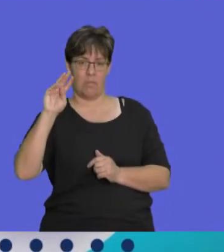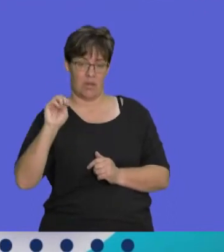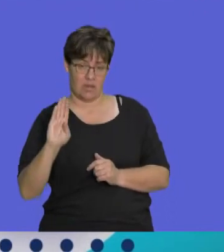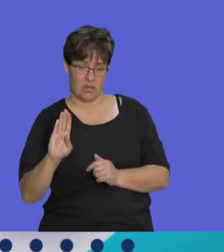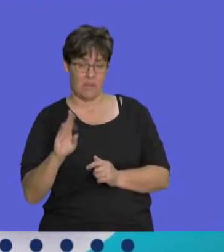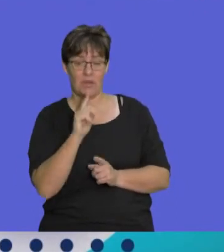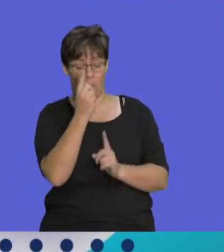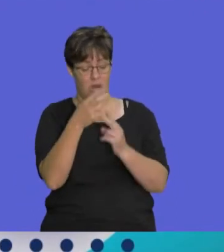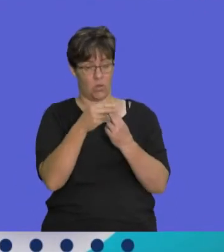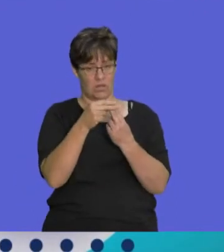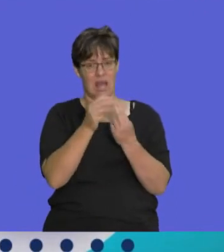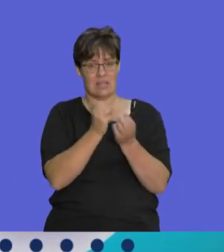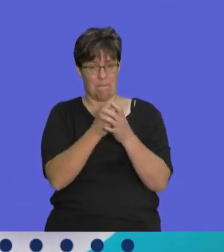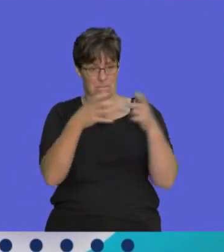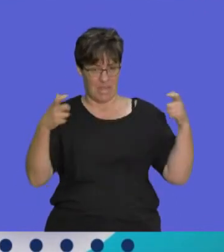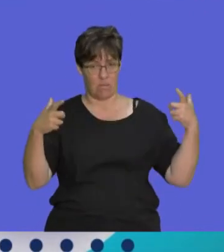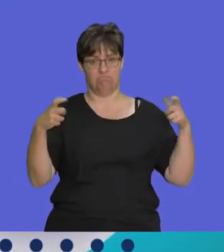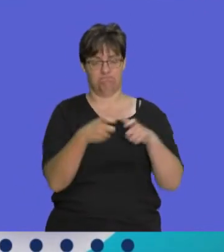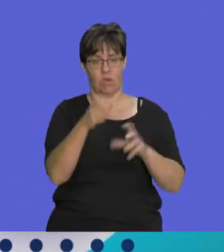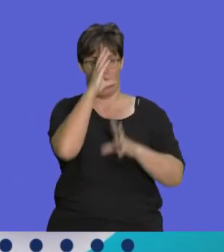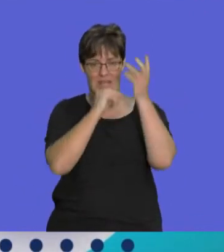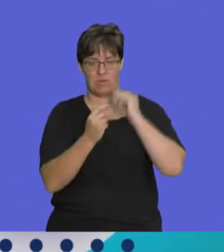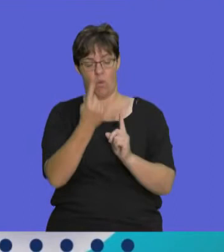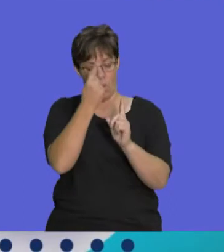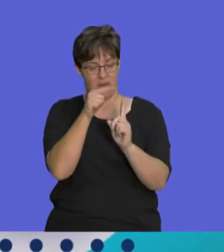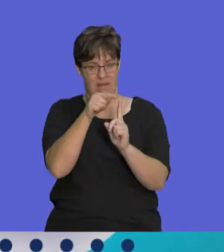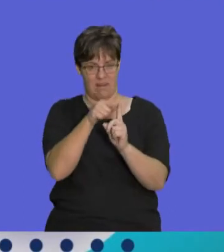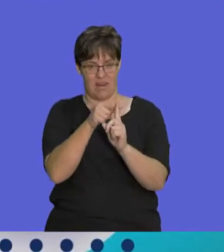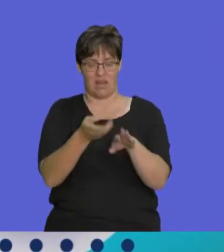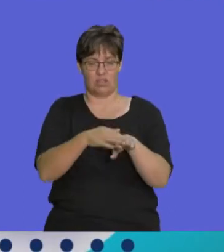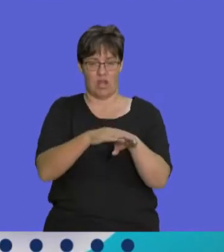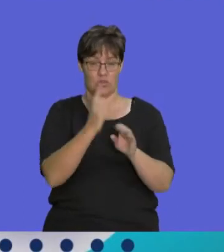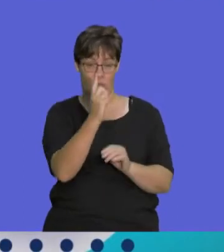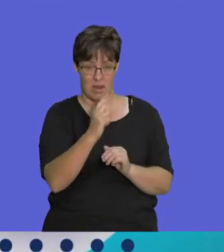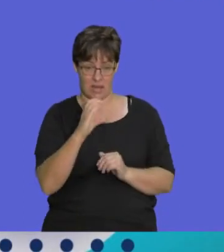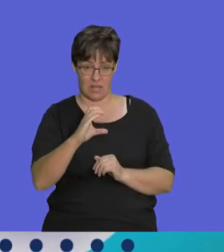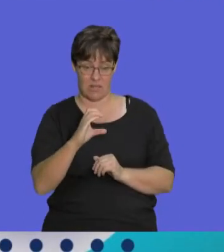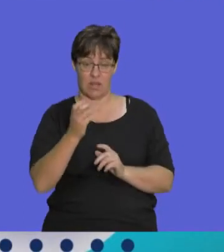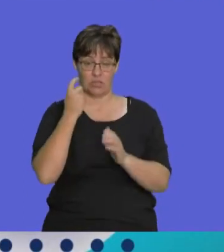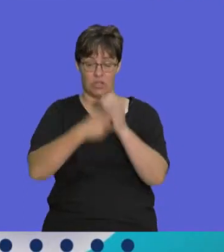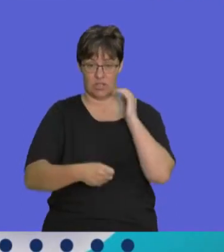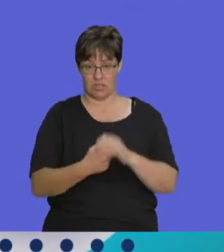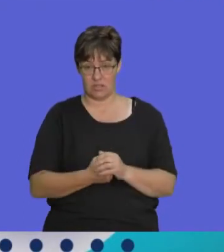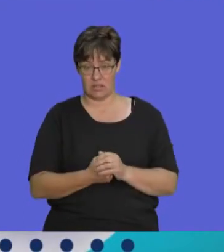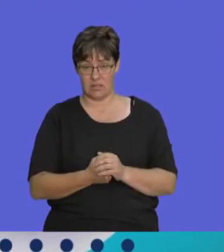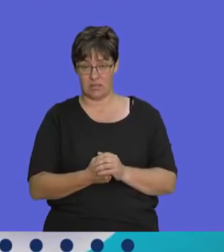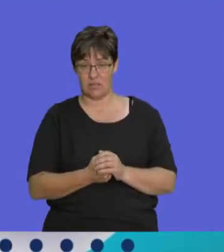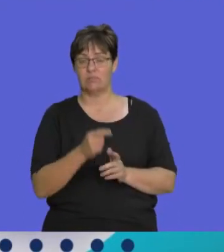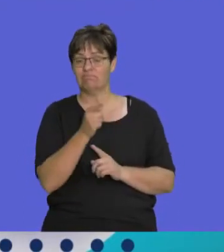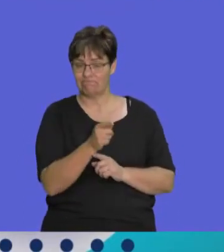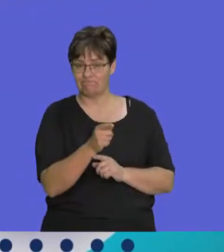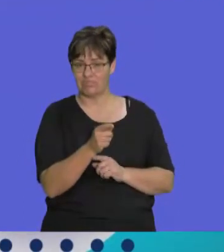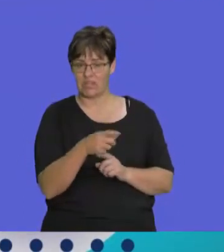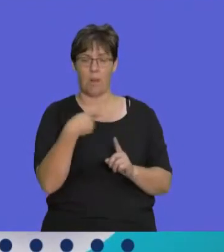unit of charge, it means it's the magnitude of force that's experienced by 1 Coulomb of charge. And that 1 Coulomb of charge is always taken